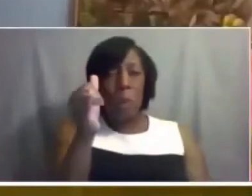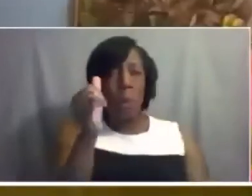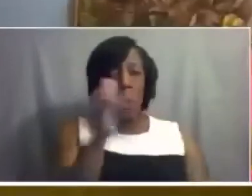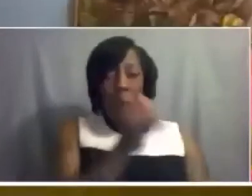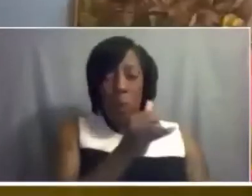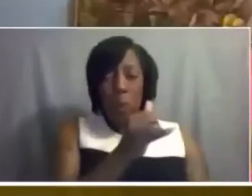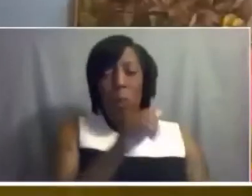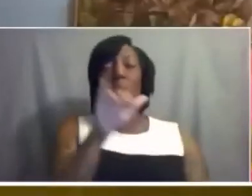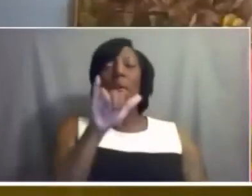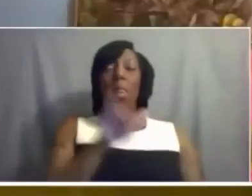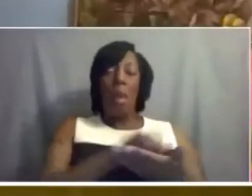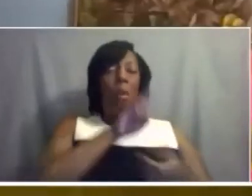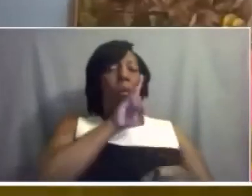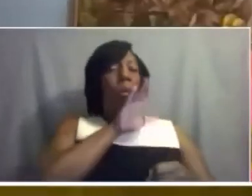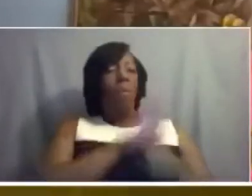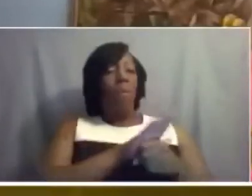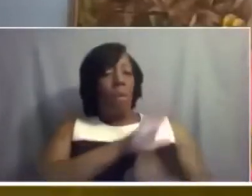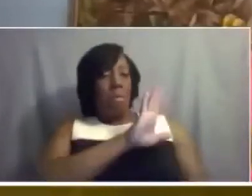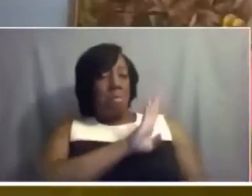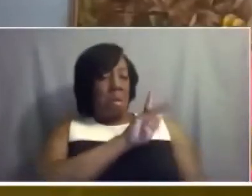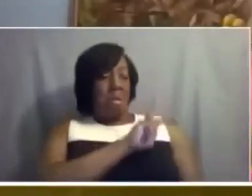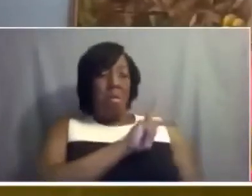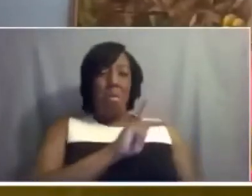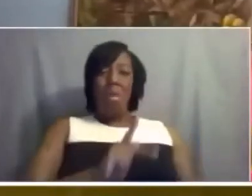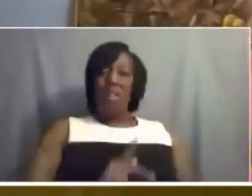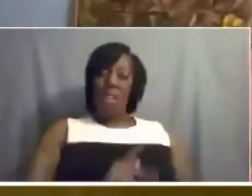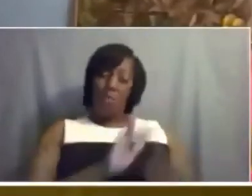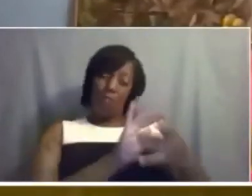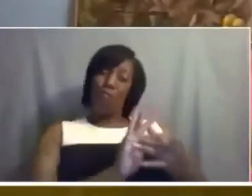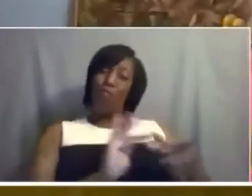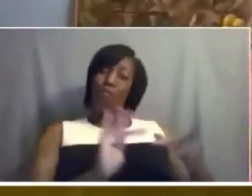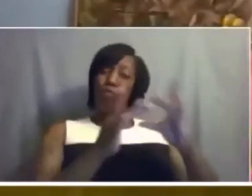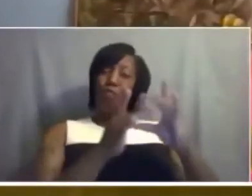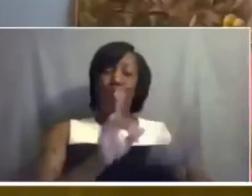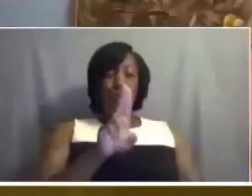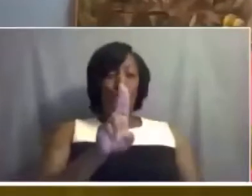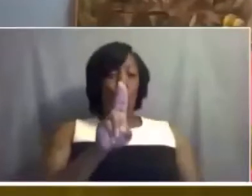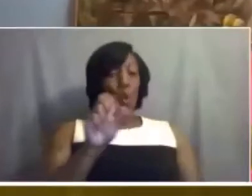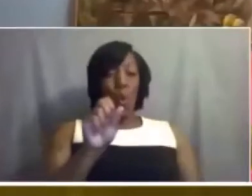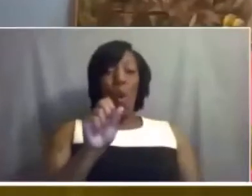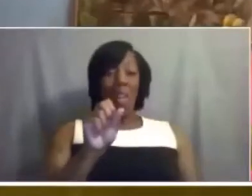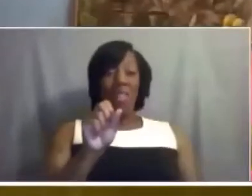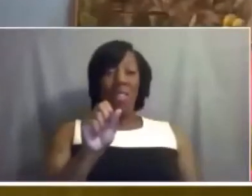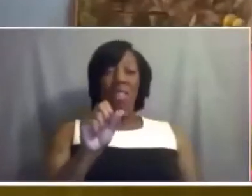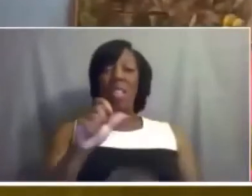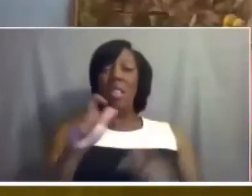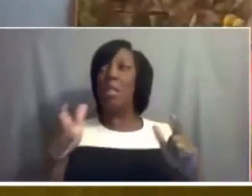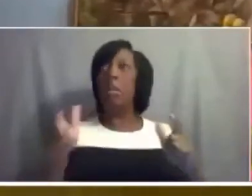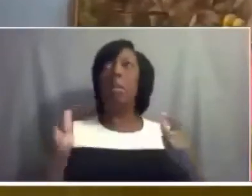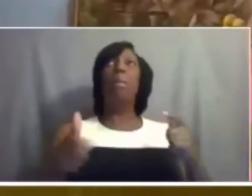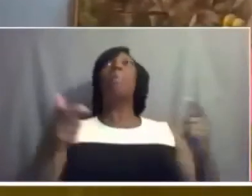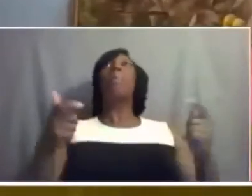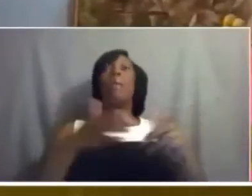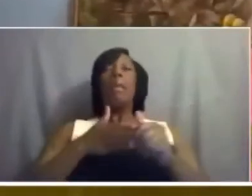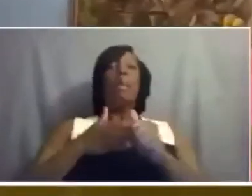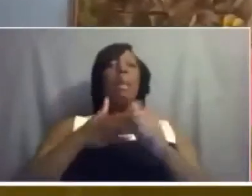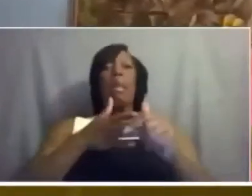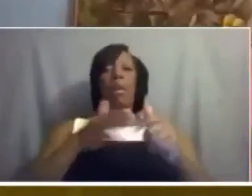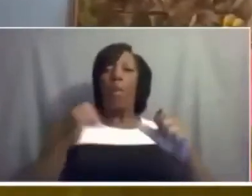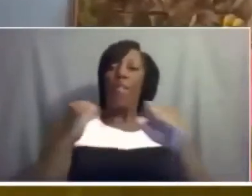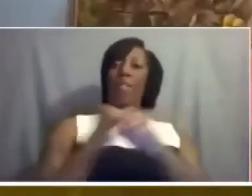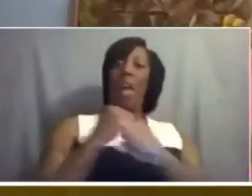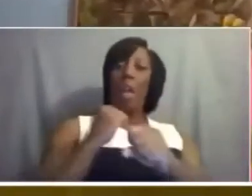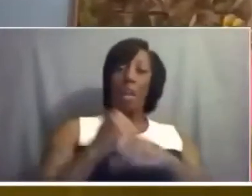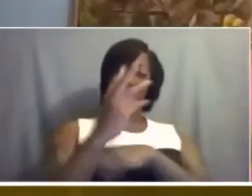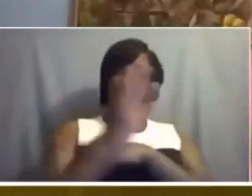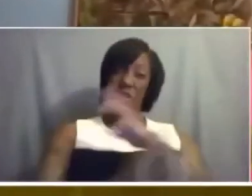Martin Luther King's message that the US was the greatest purveyor of violence in the world.